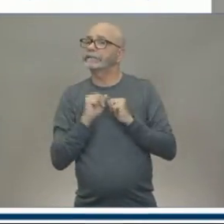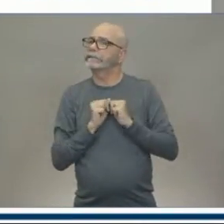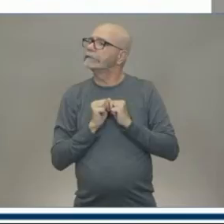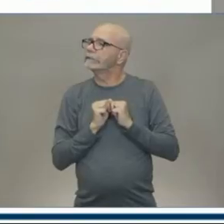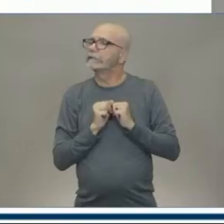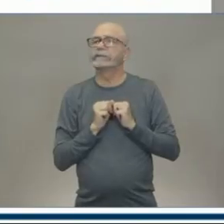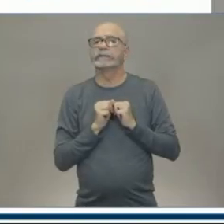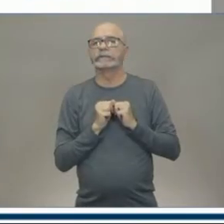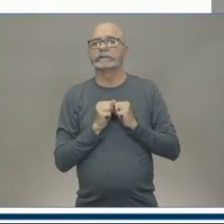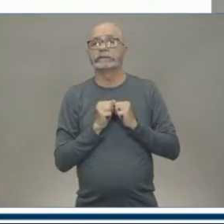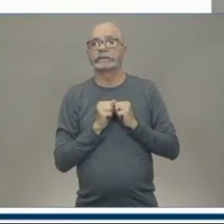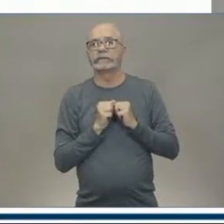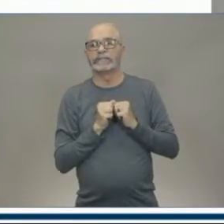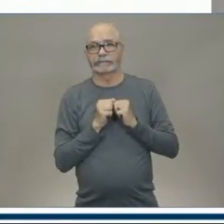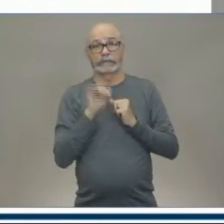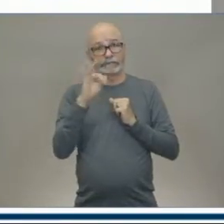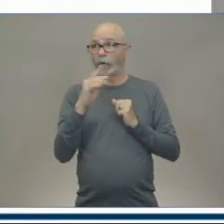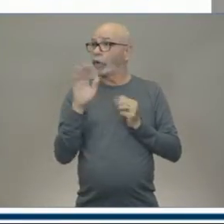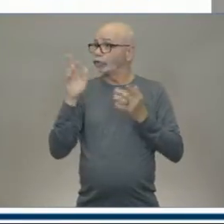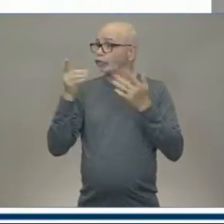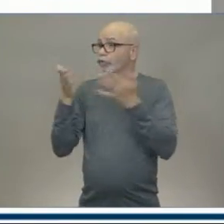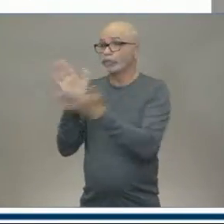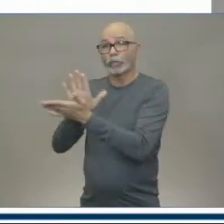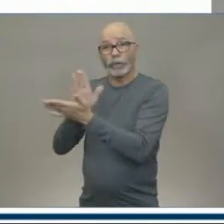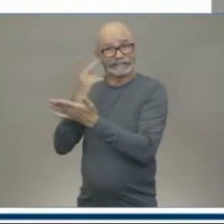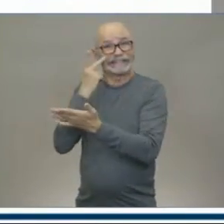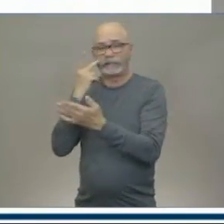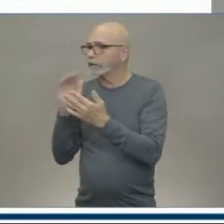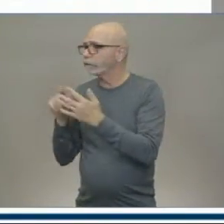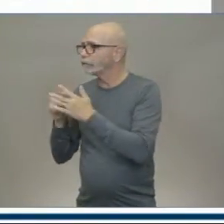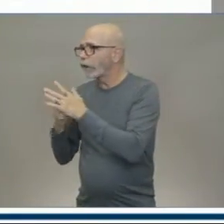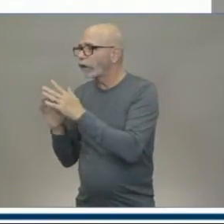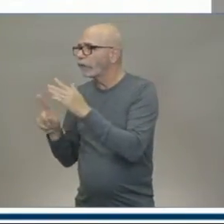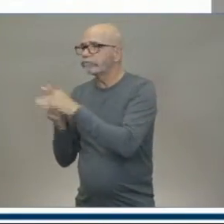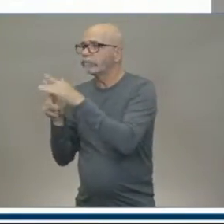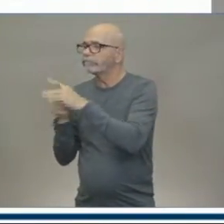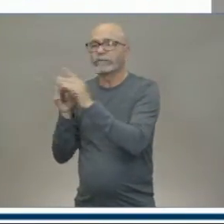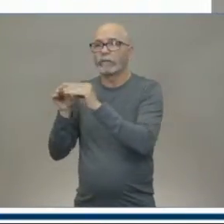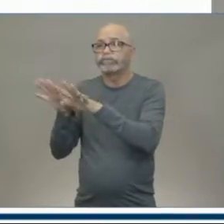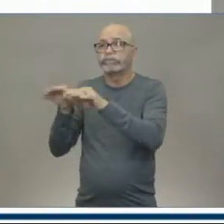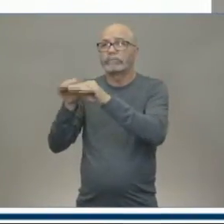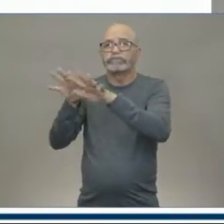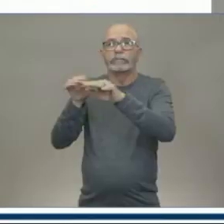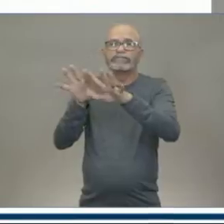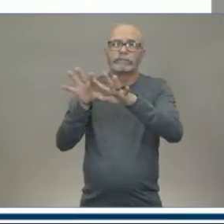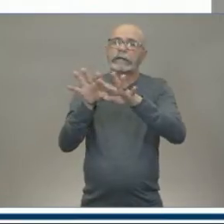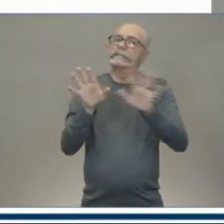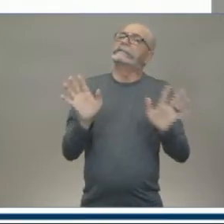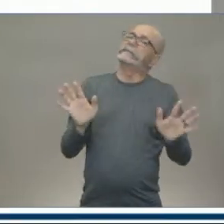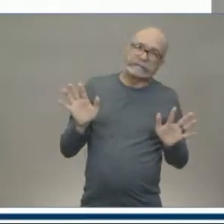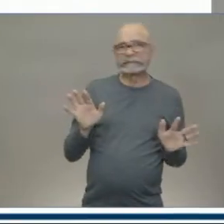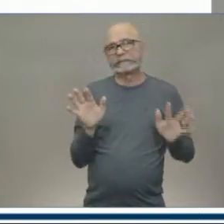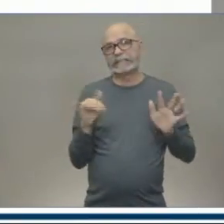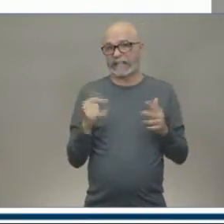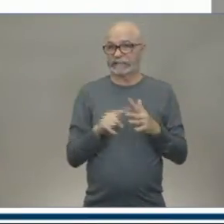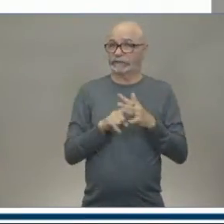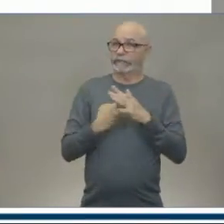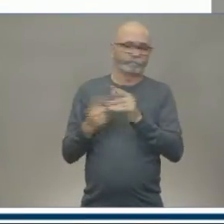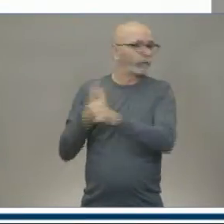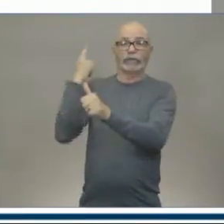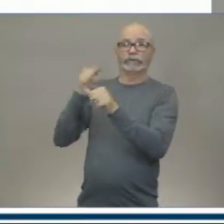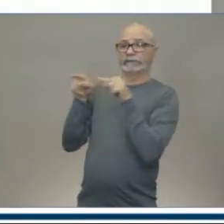reflection of what's going on in our communities. And it's also recognizing that this is the first case in schools we've had. There's